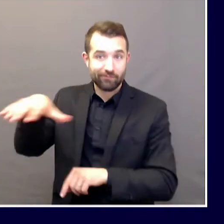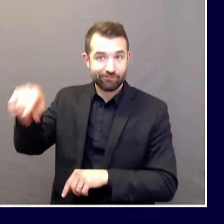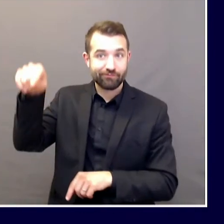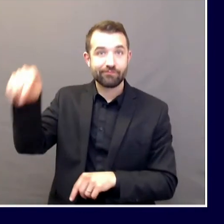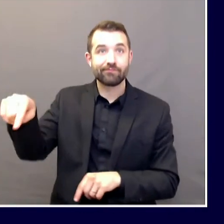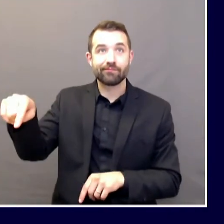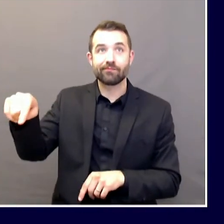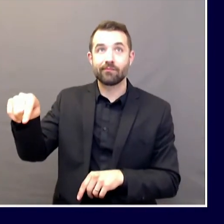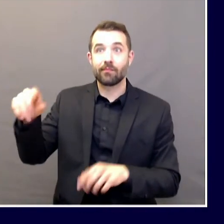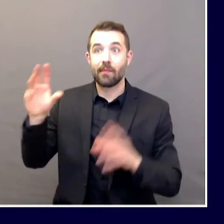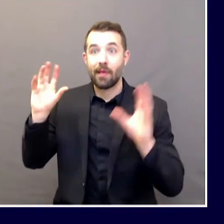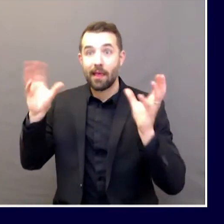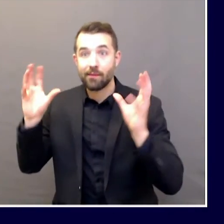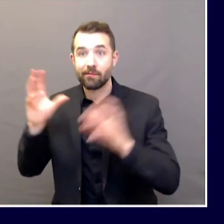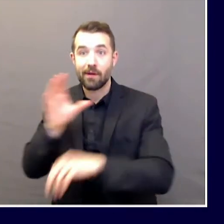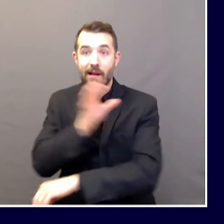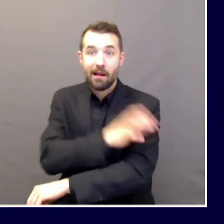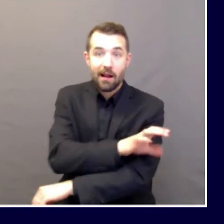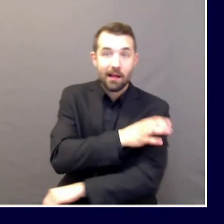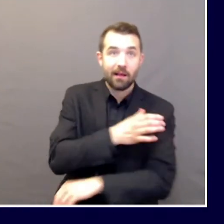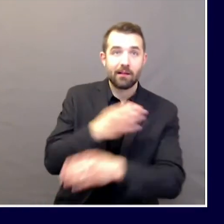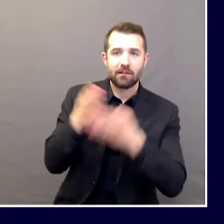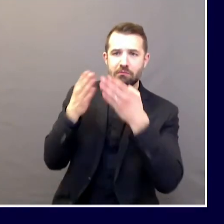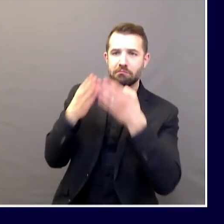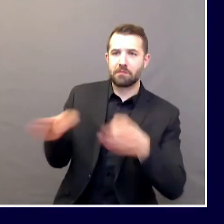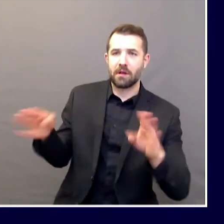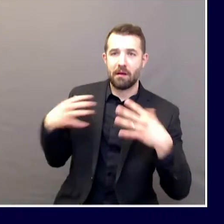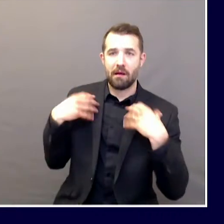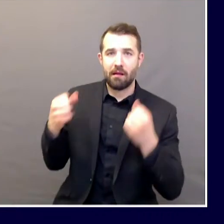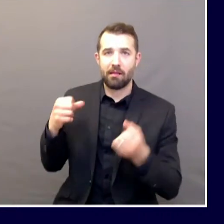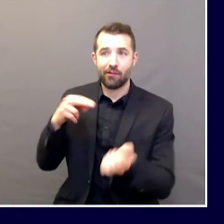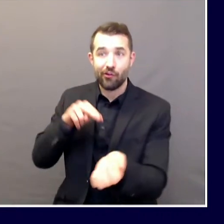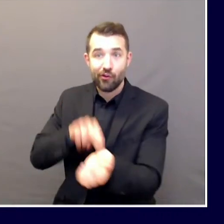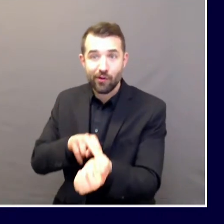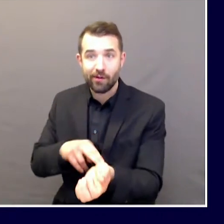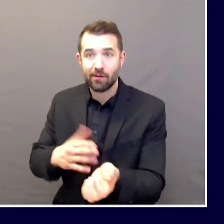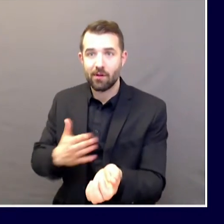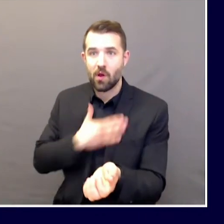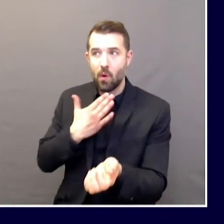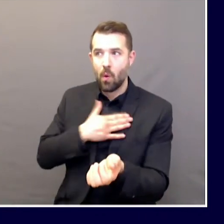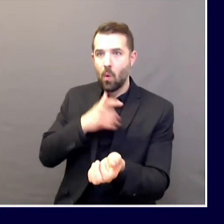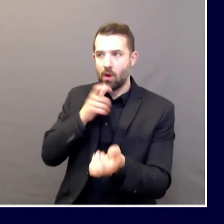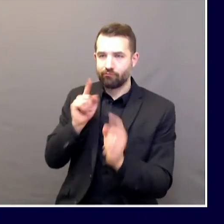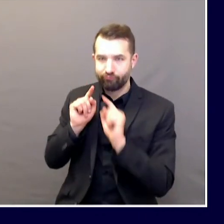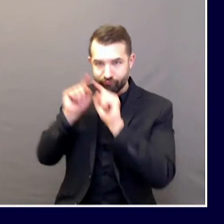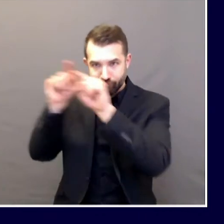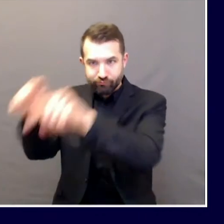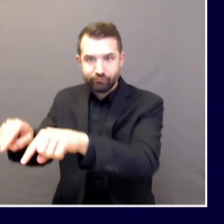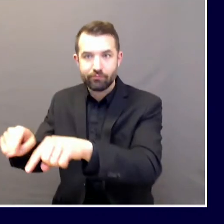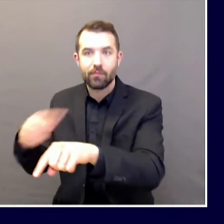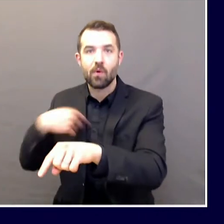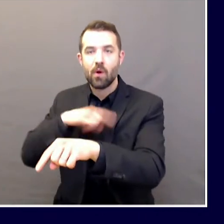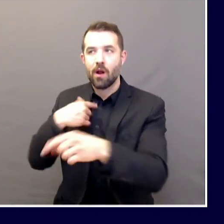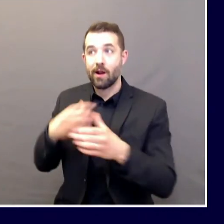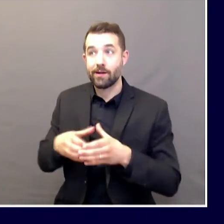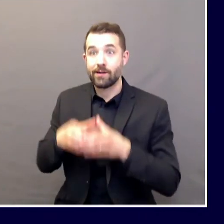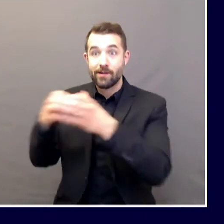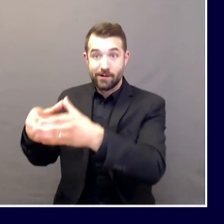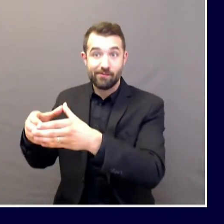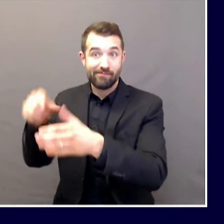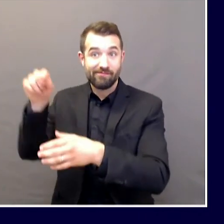health nurses, other groups that are willing to go on site. You're right, Evan, that's yet another way that we can try to bridge that gap even